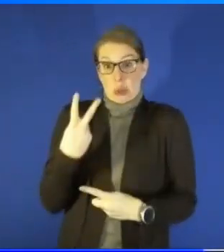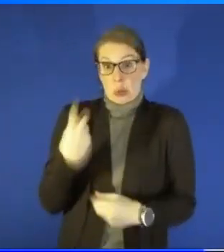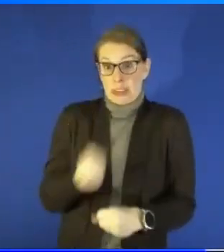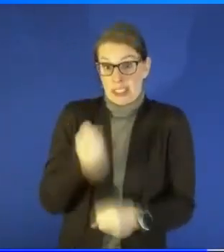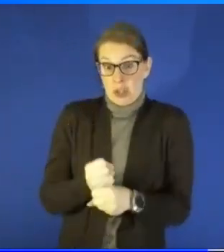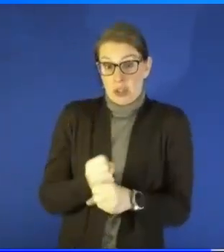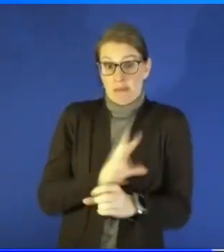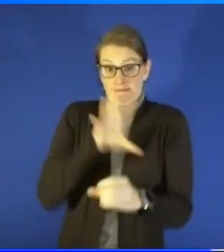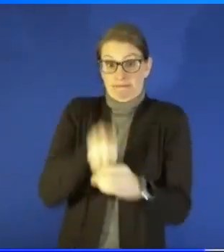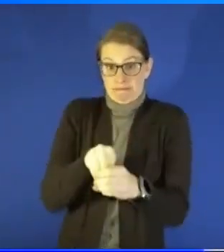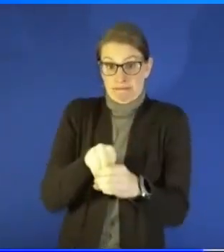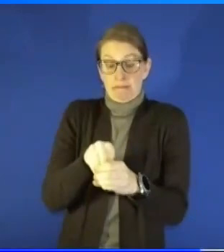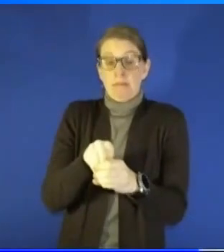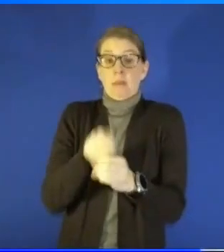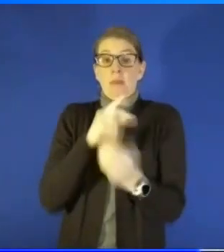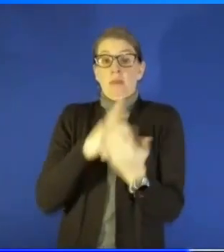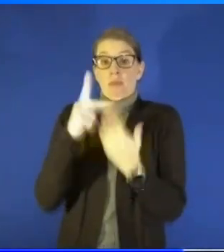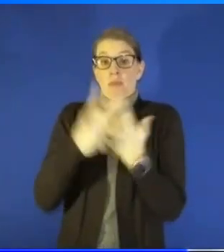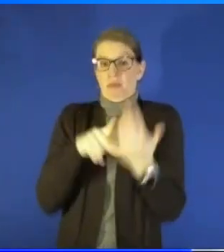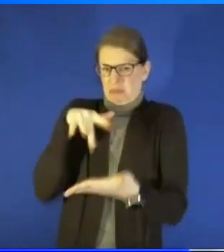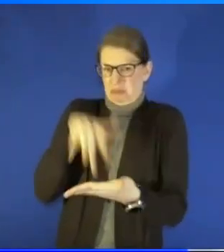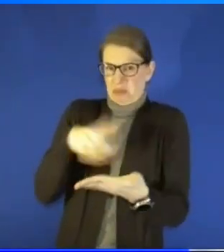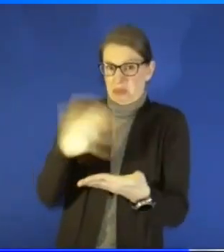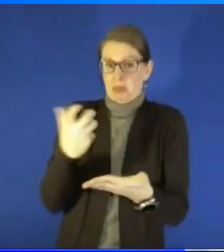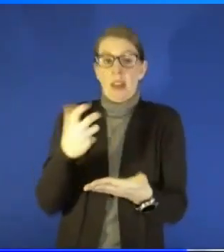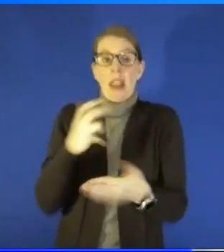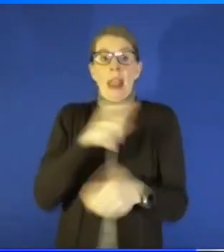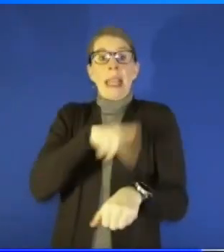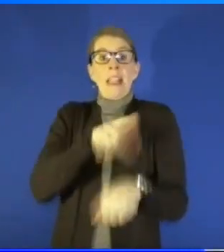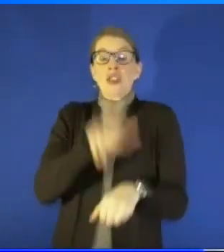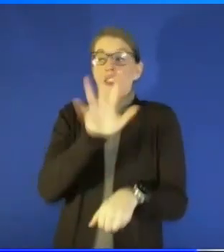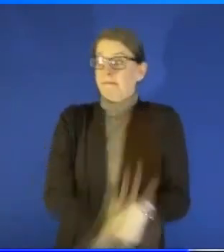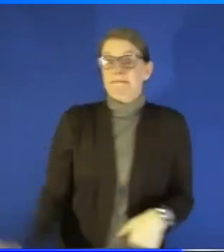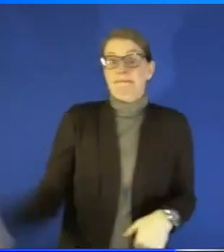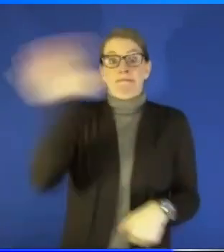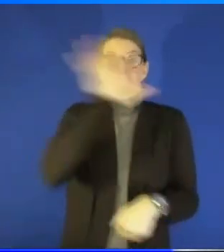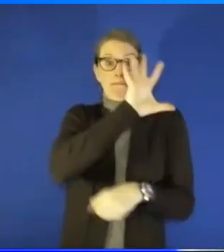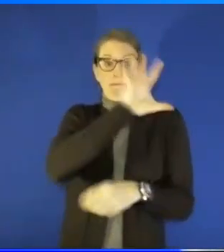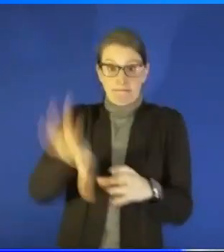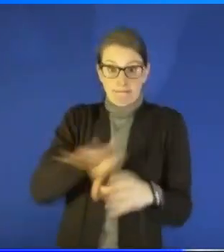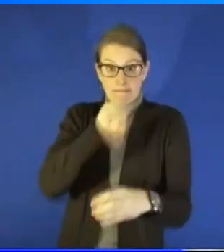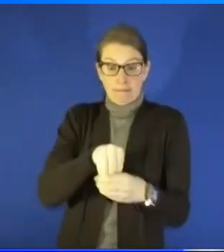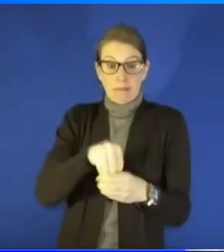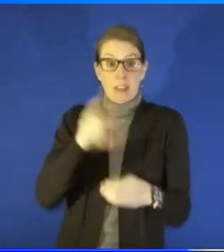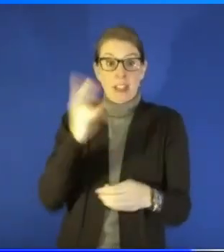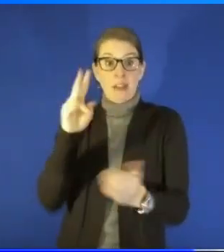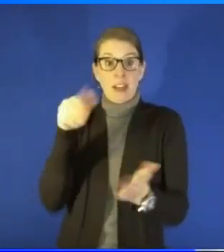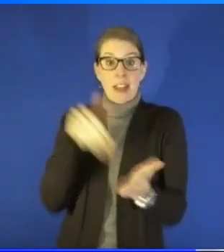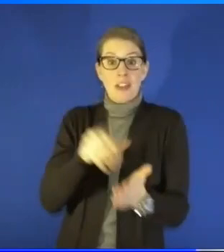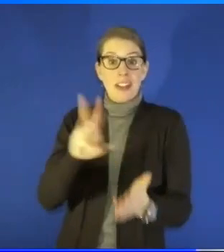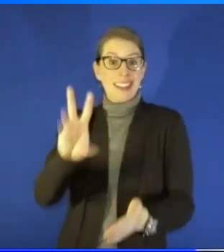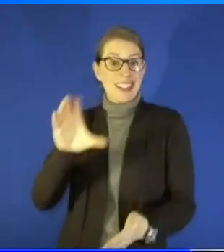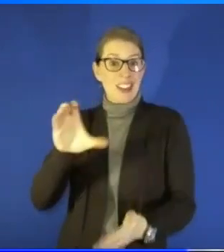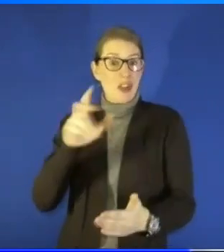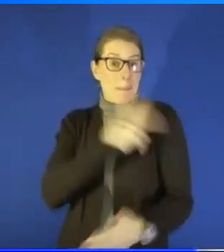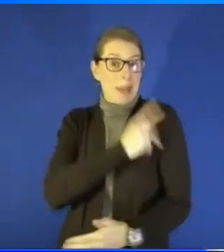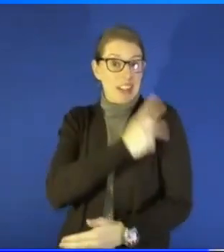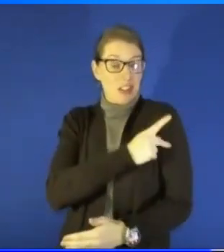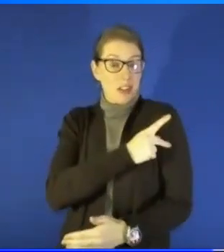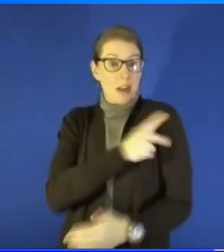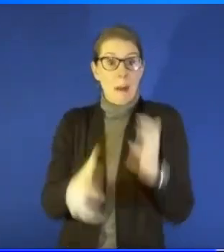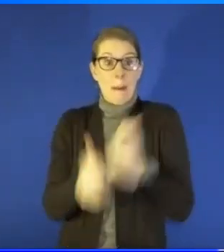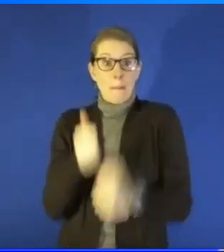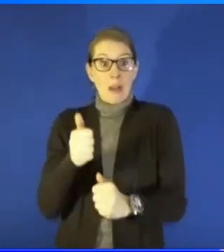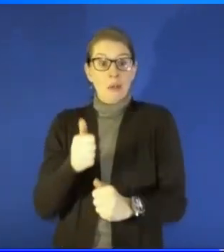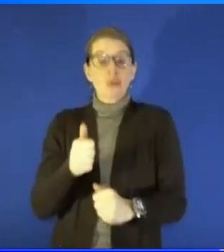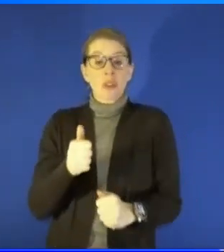COVID. We are enrolling nationwide into this trial, 17,600 patients. The vast majority are